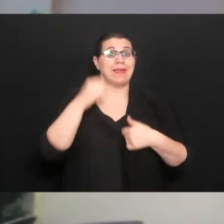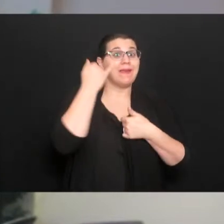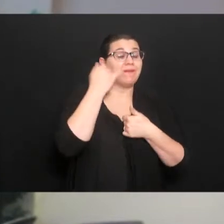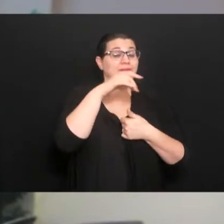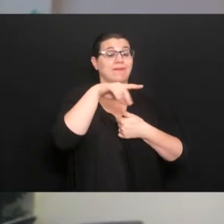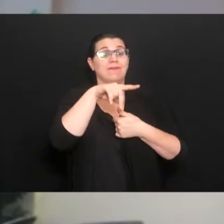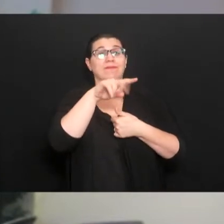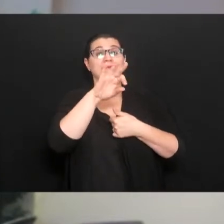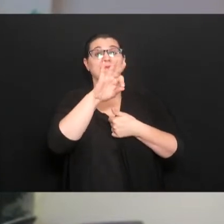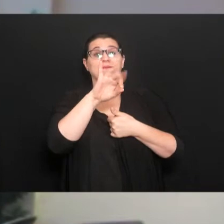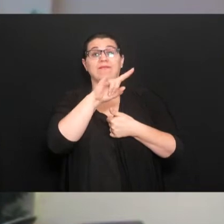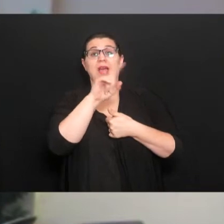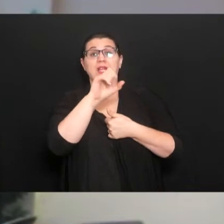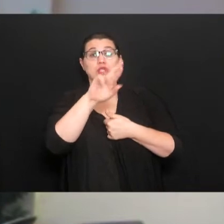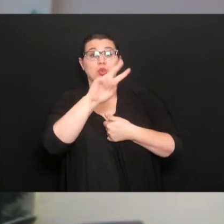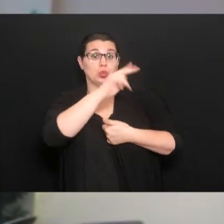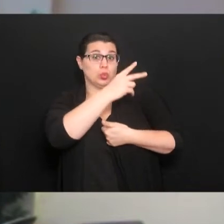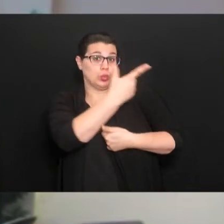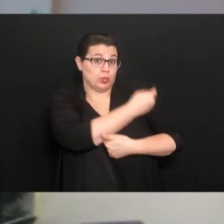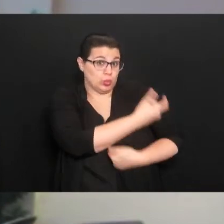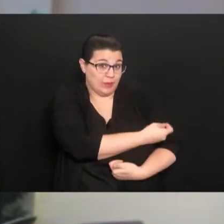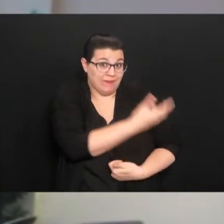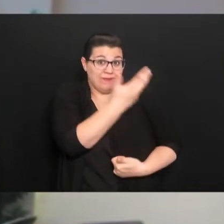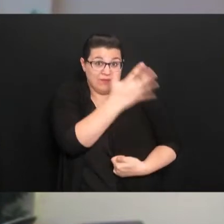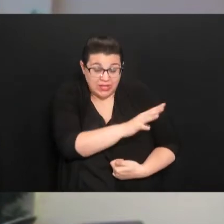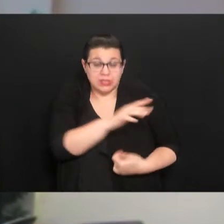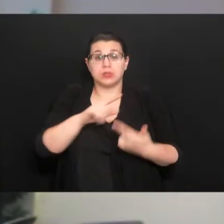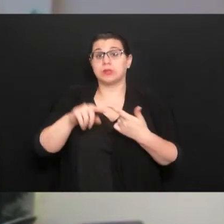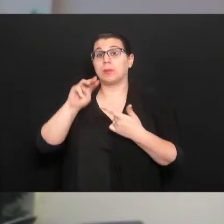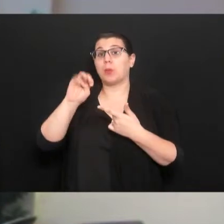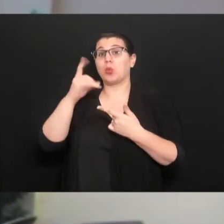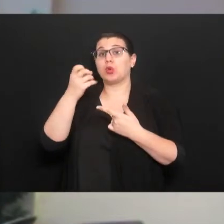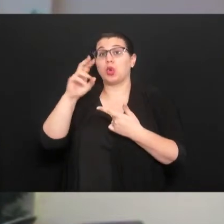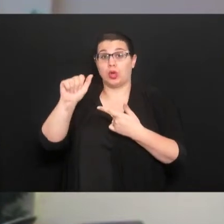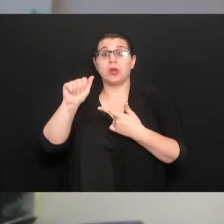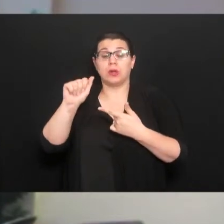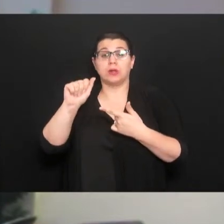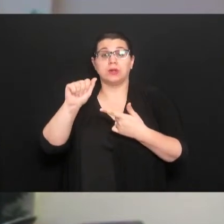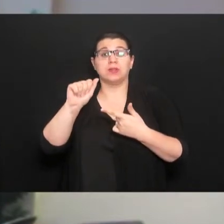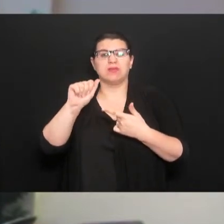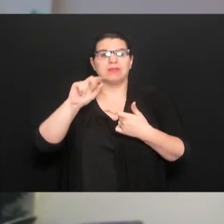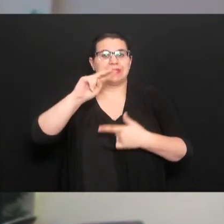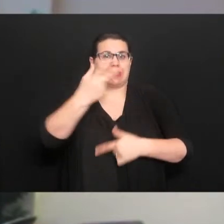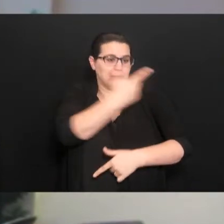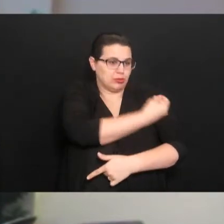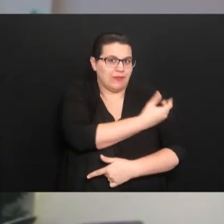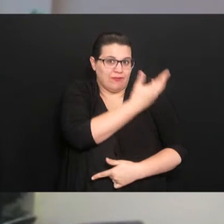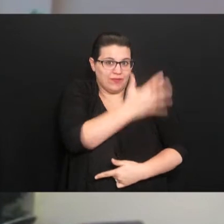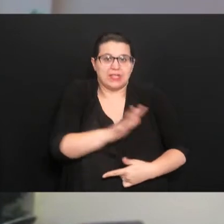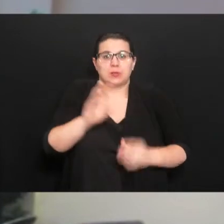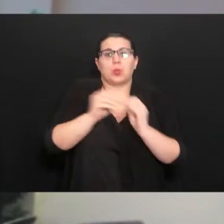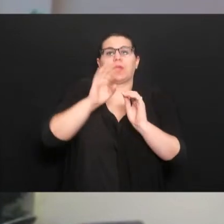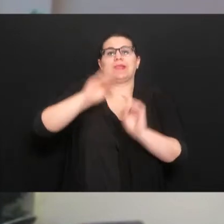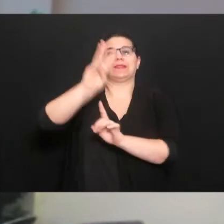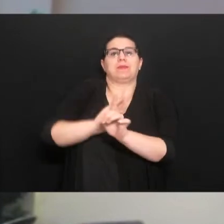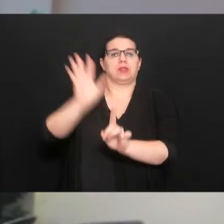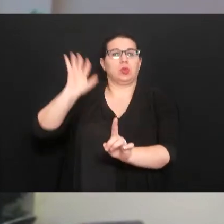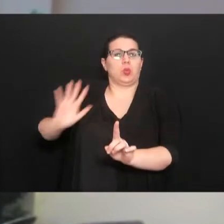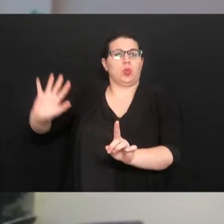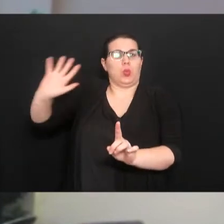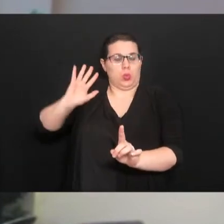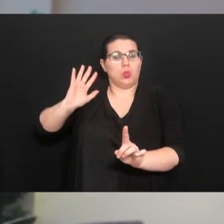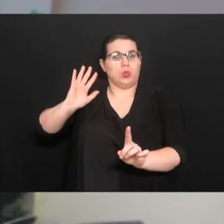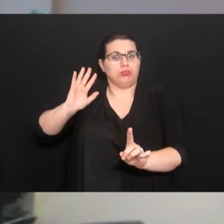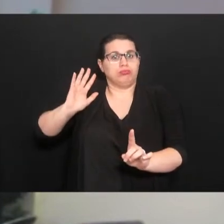Pfizer or Moderna greater than 6 months ago, who fit within an eligibility criteria,